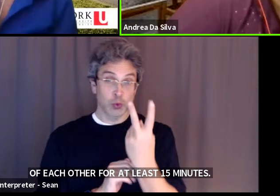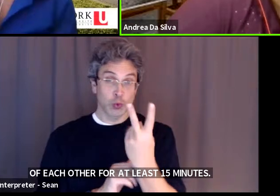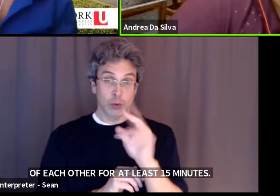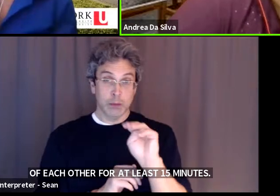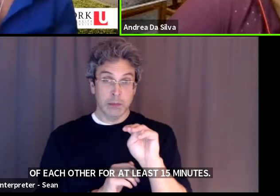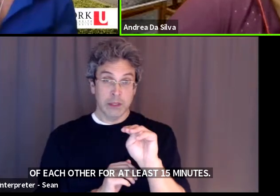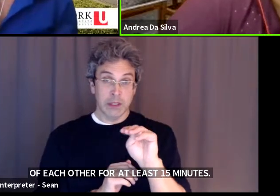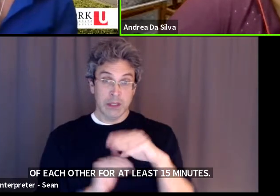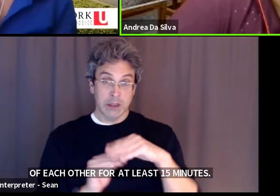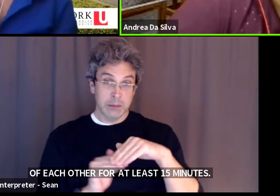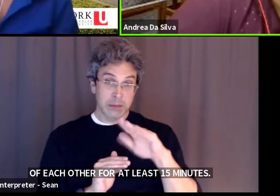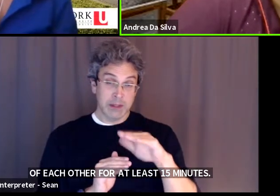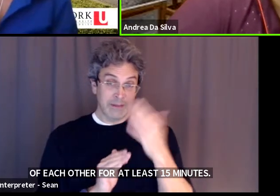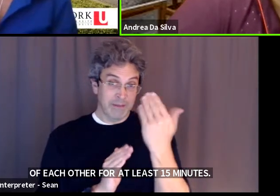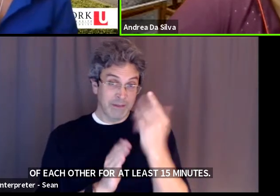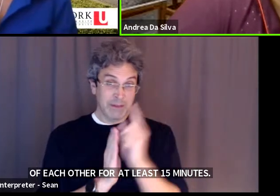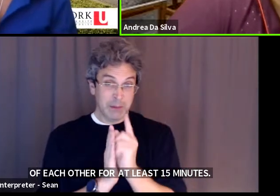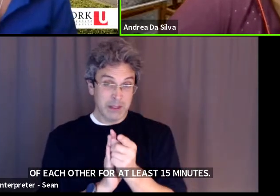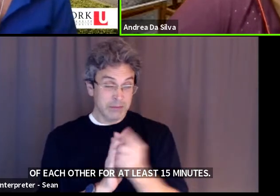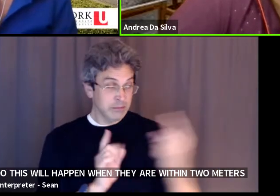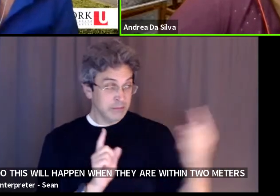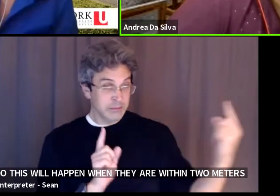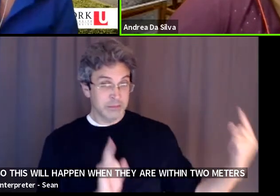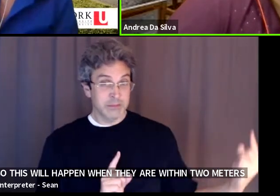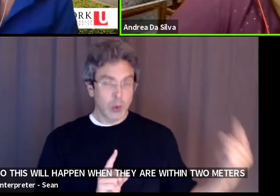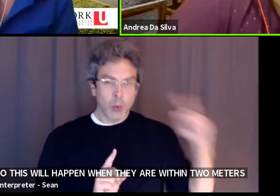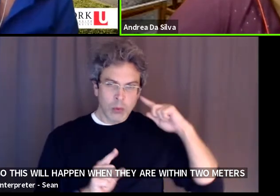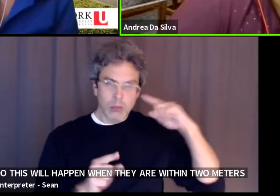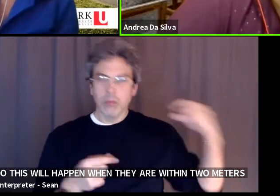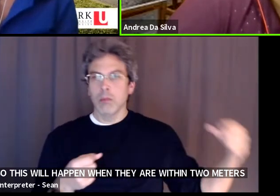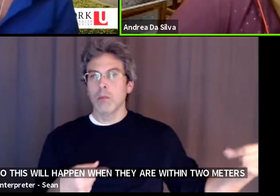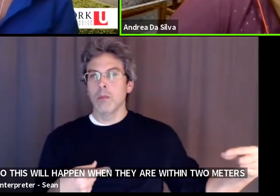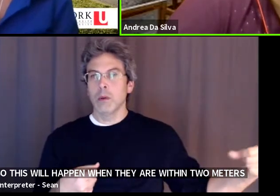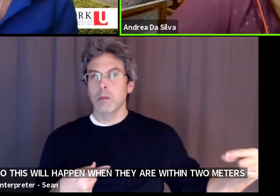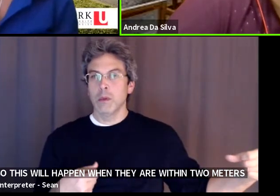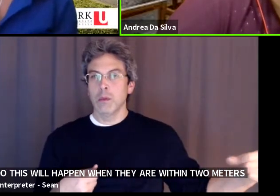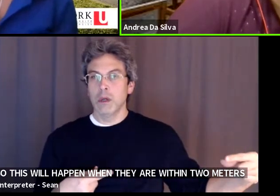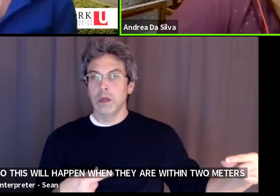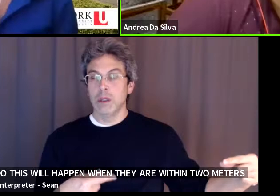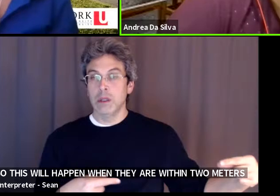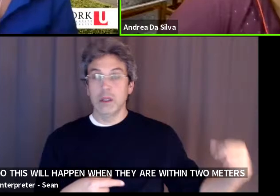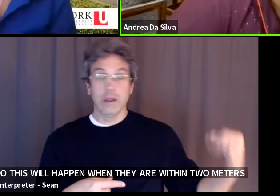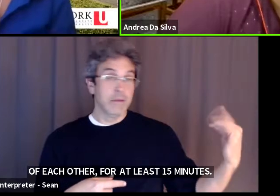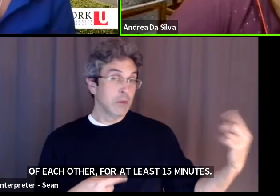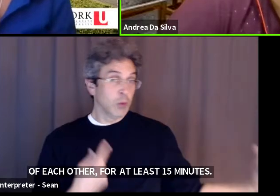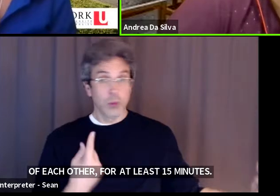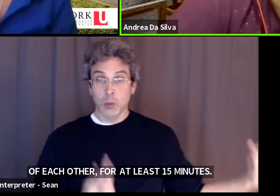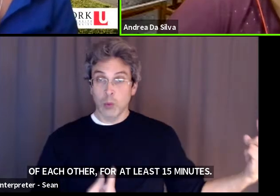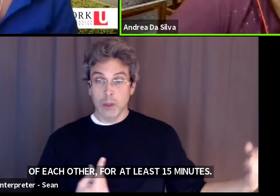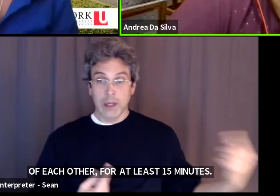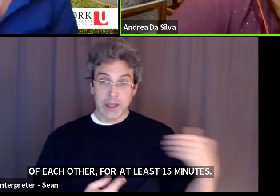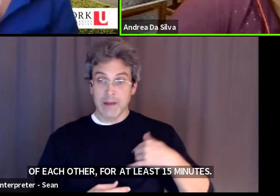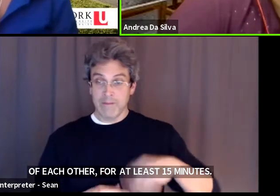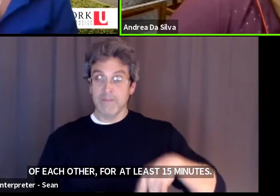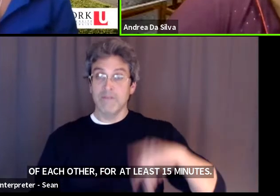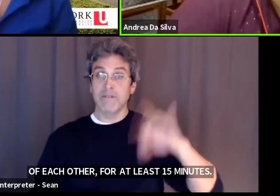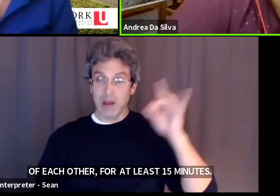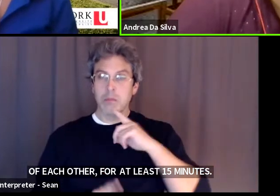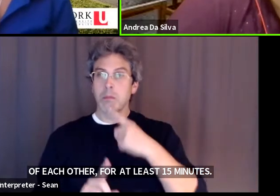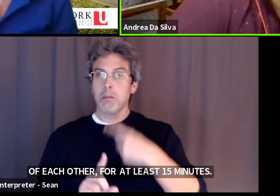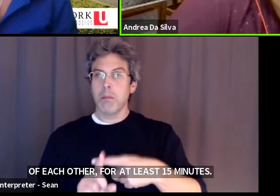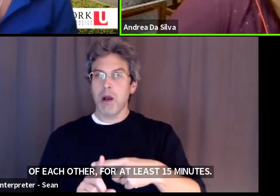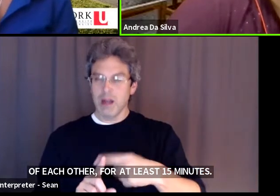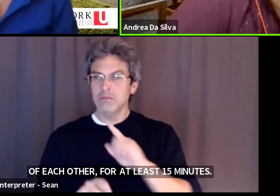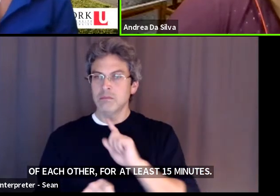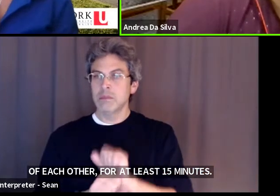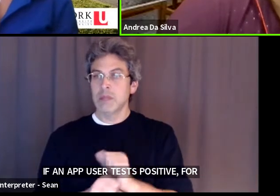other for at least 15 minutes. If an app user tests positive for COVID-19, they can